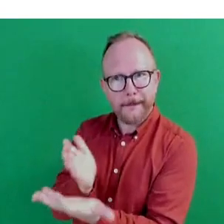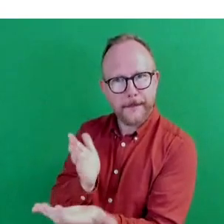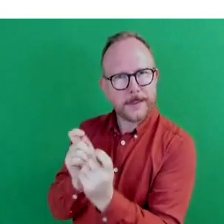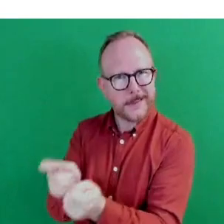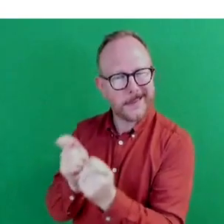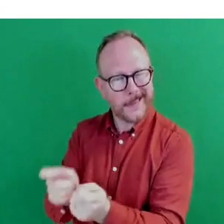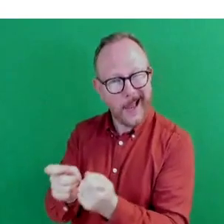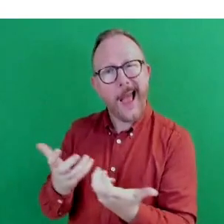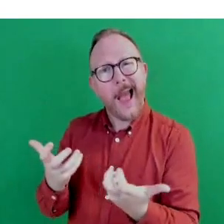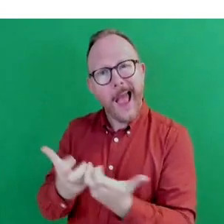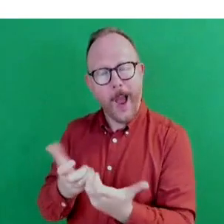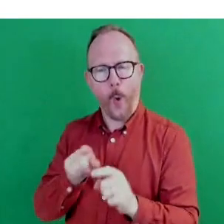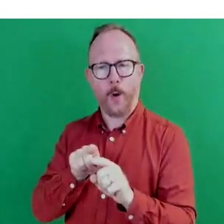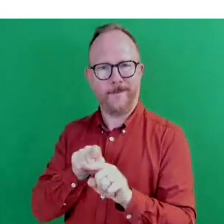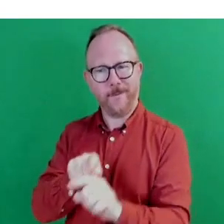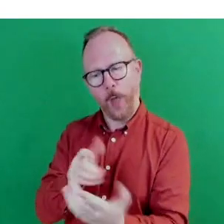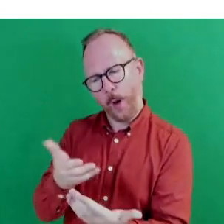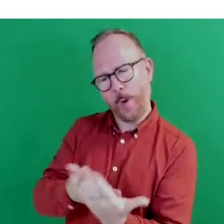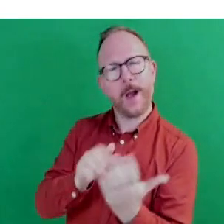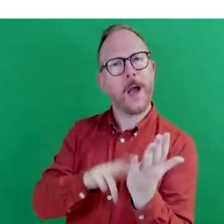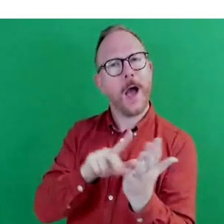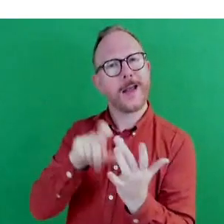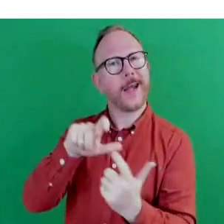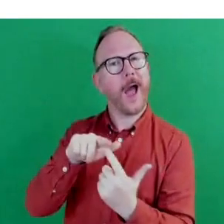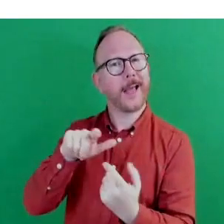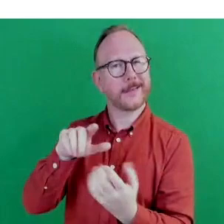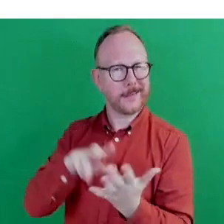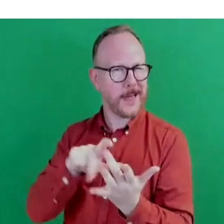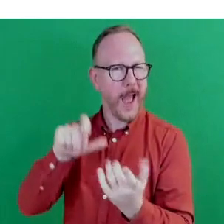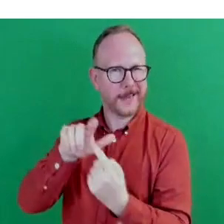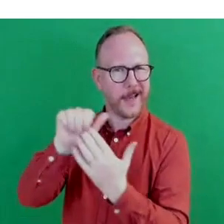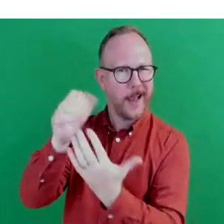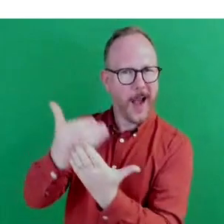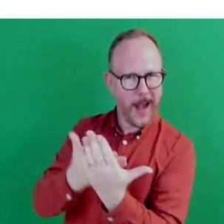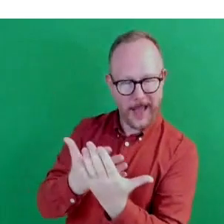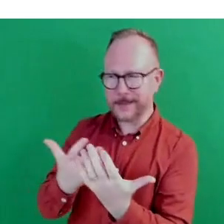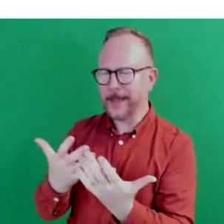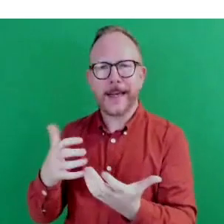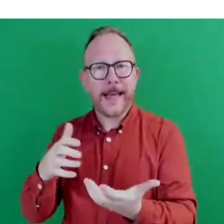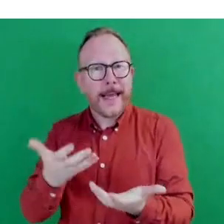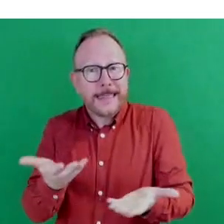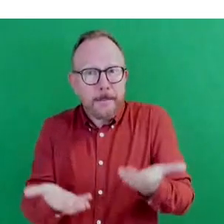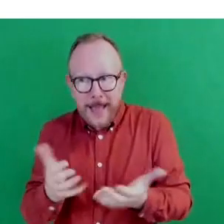those interventions being tailored for different presentations and different levels of complexity.